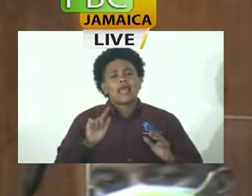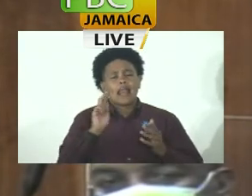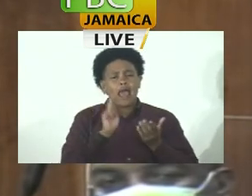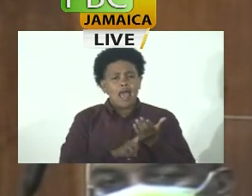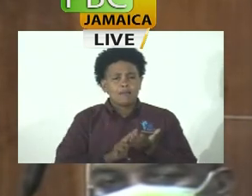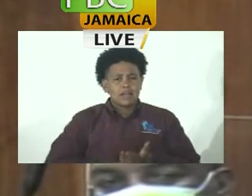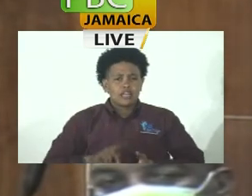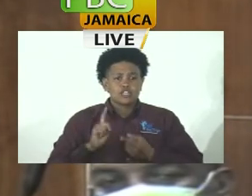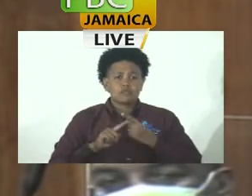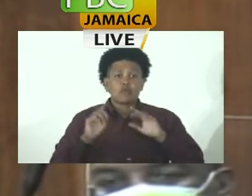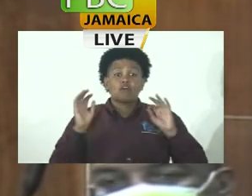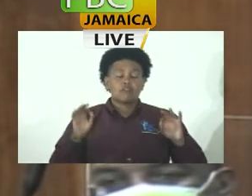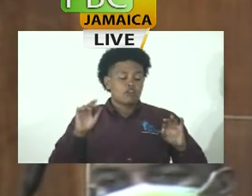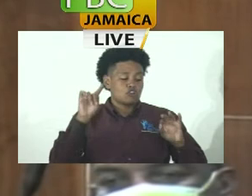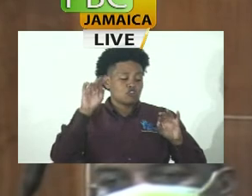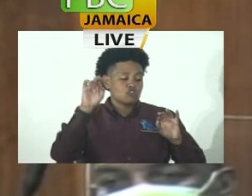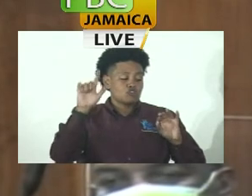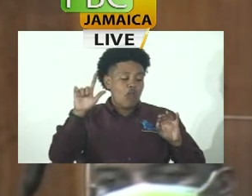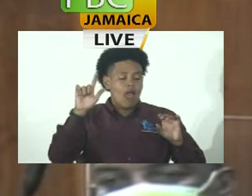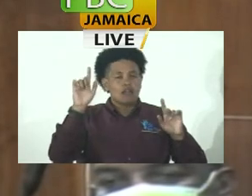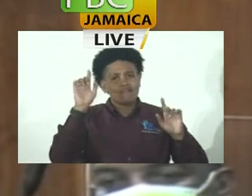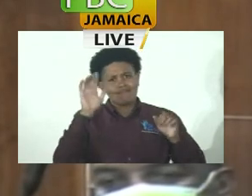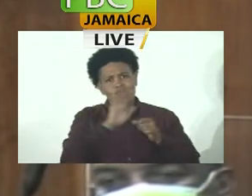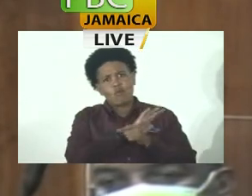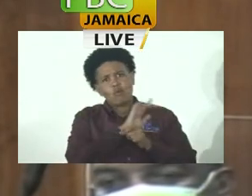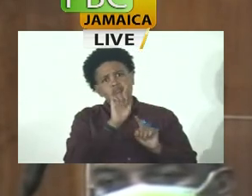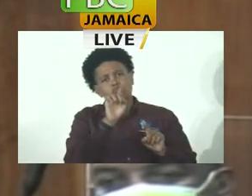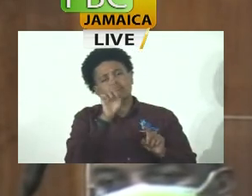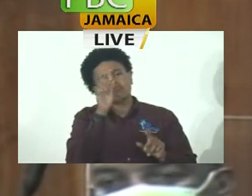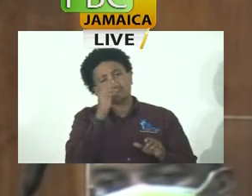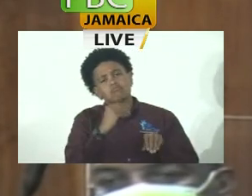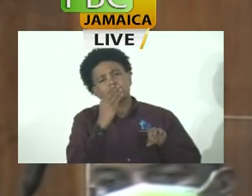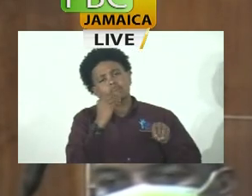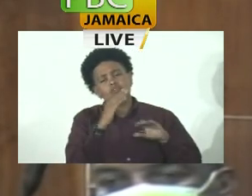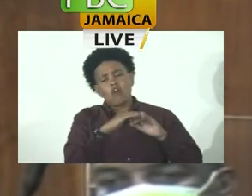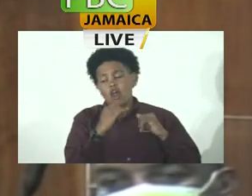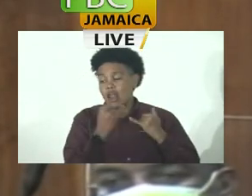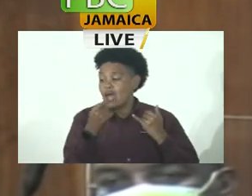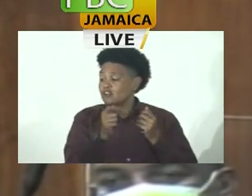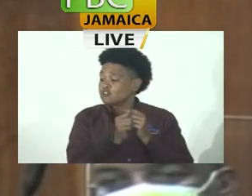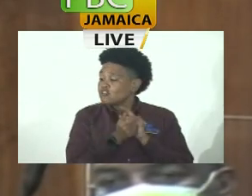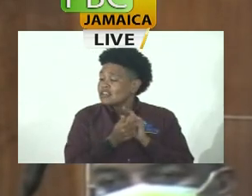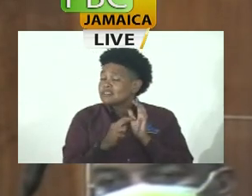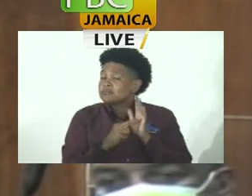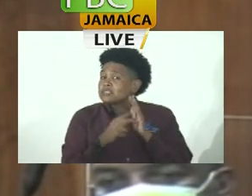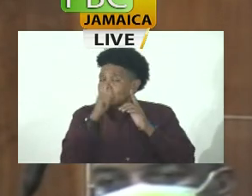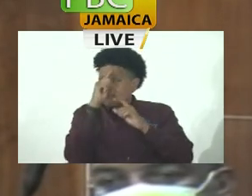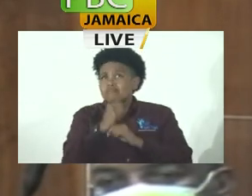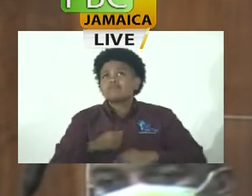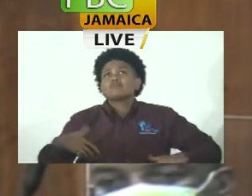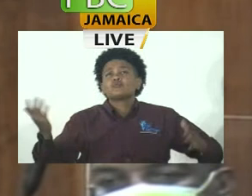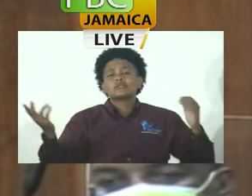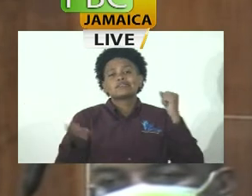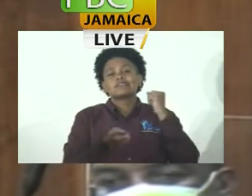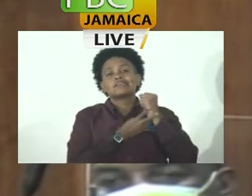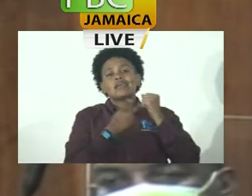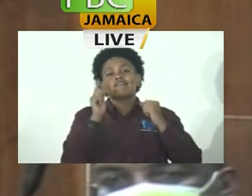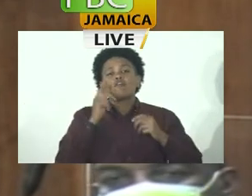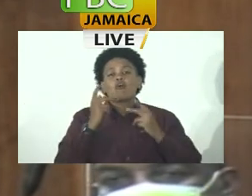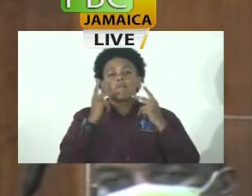ultimately trial matters madam speaker what this will translate to is an enormous saving for the public